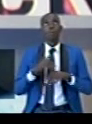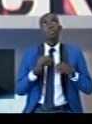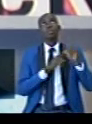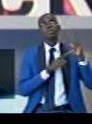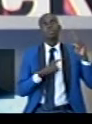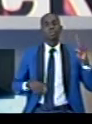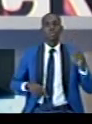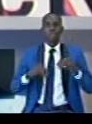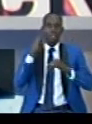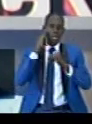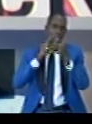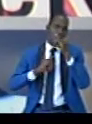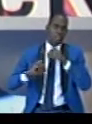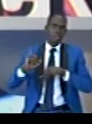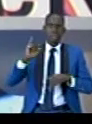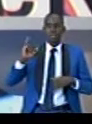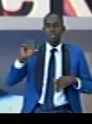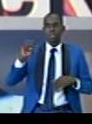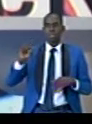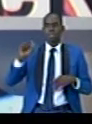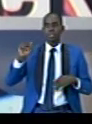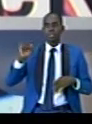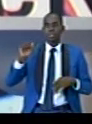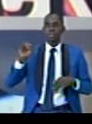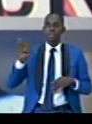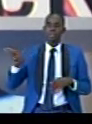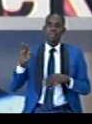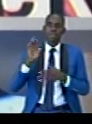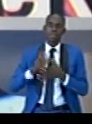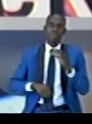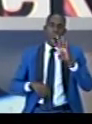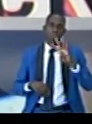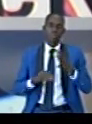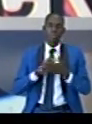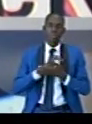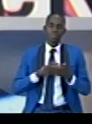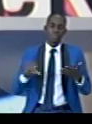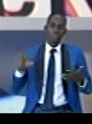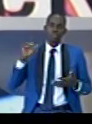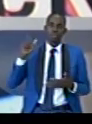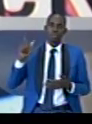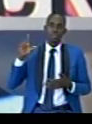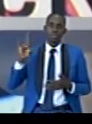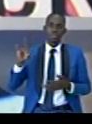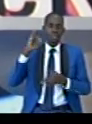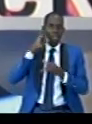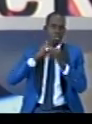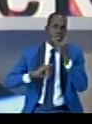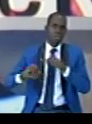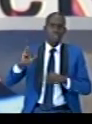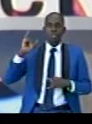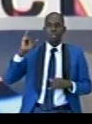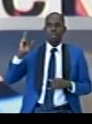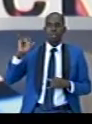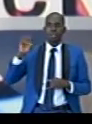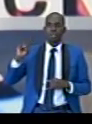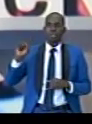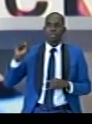Isaiah chapter 40, reading from verse 28. Isaiah 40, reading from